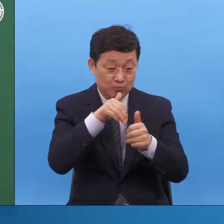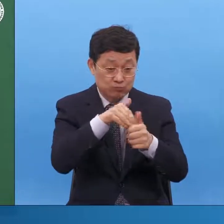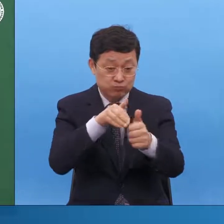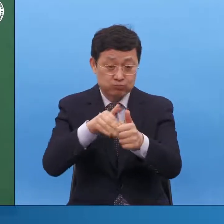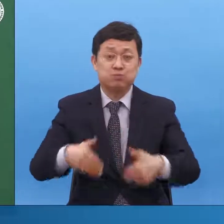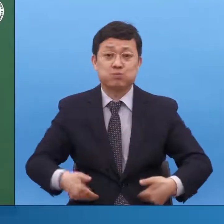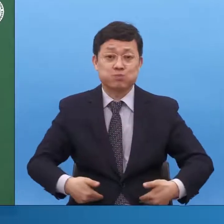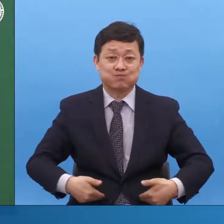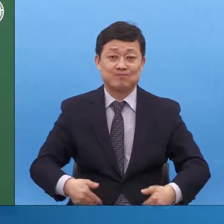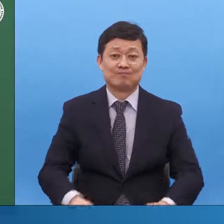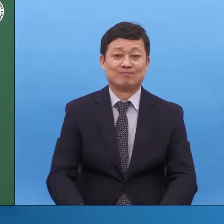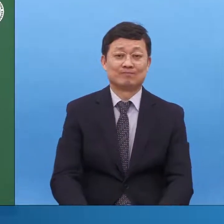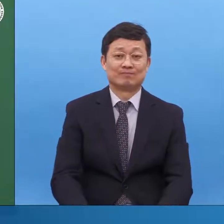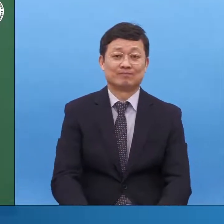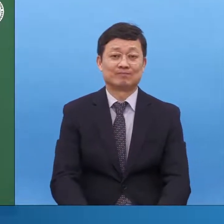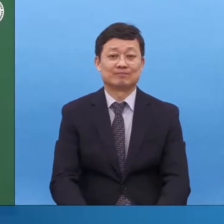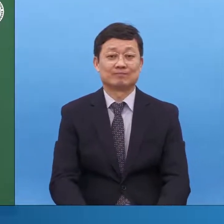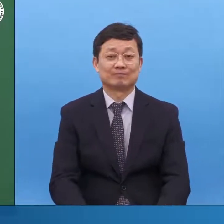this.